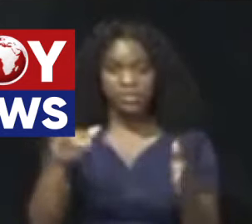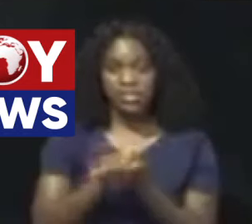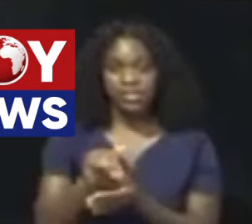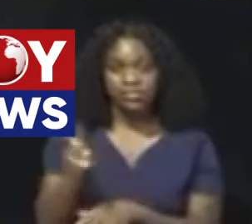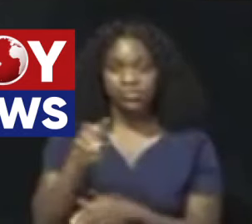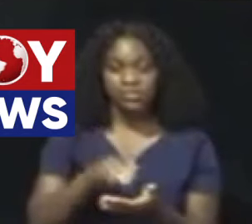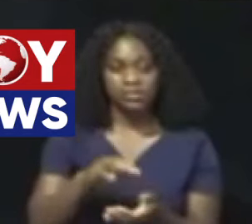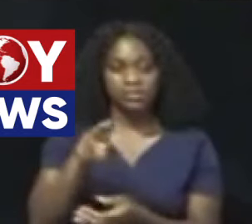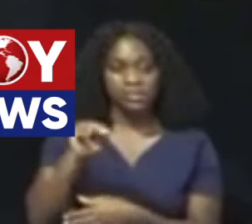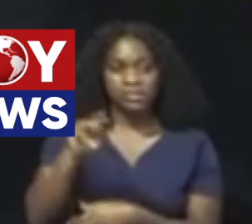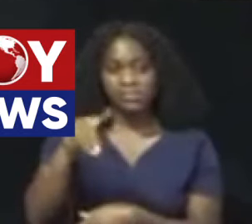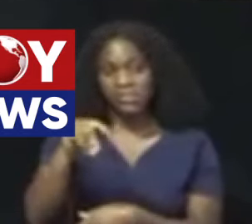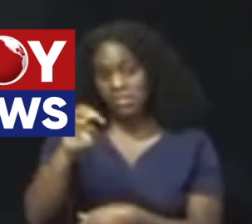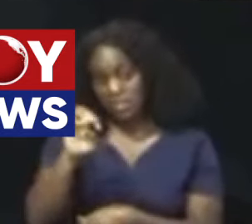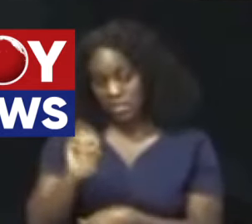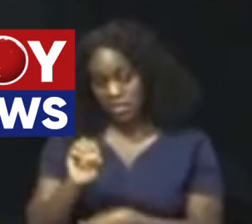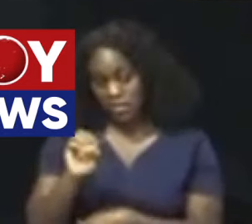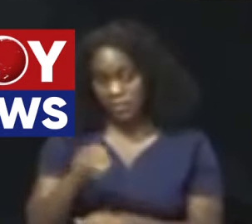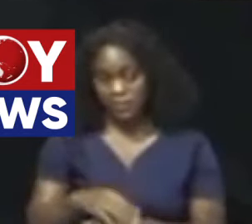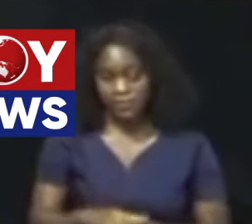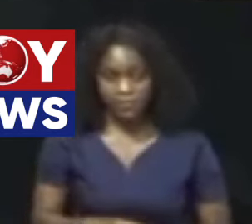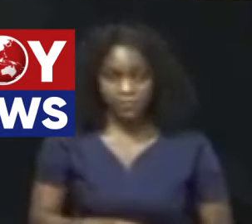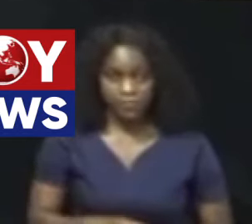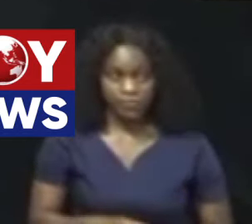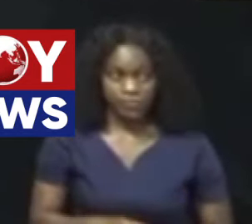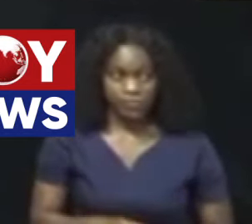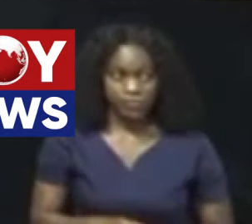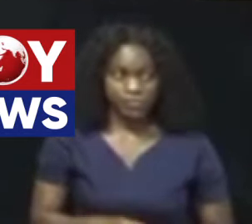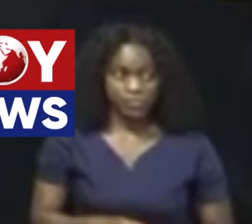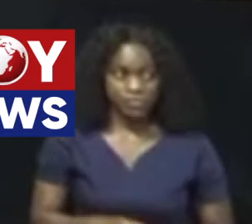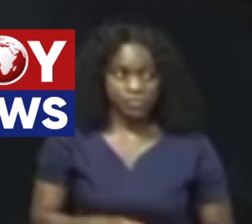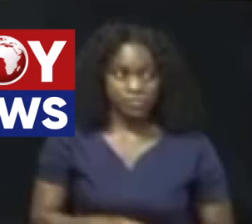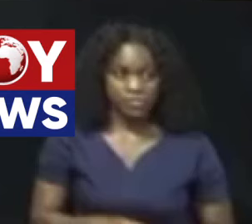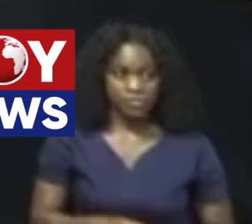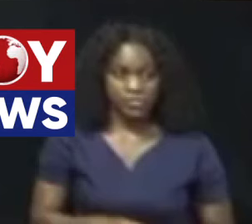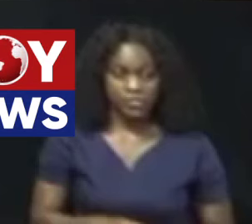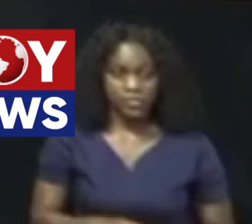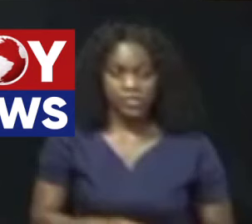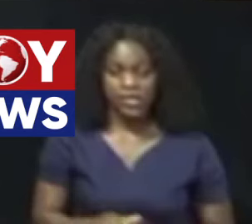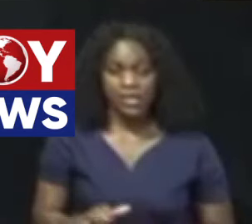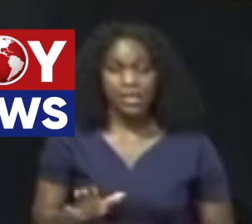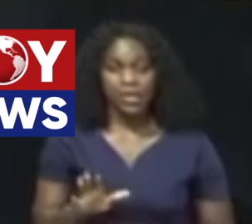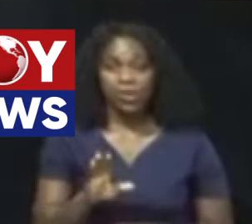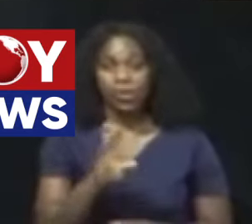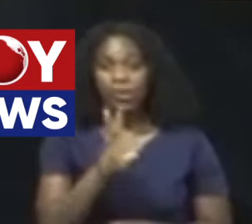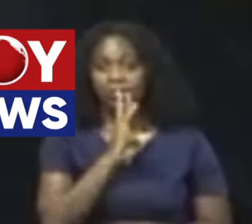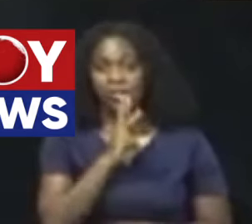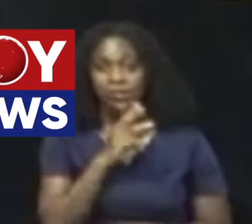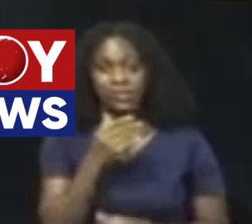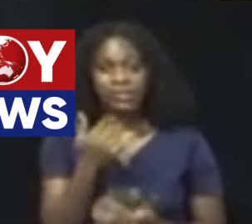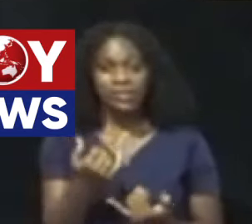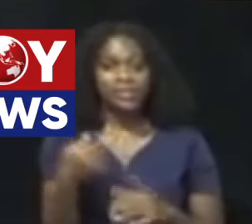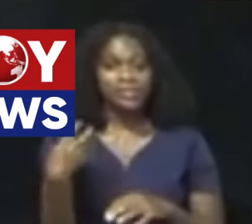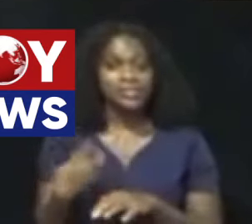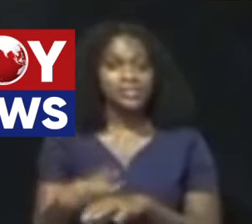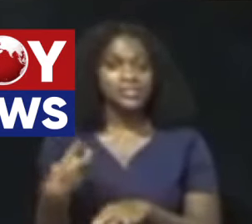acceptable levels of about 2,000 NTU. And so they are now rationing water. There are water shortages